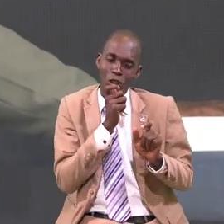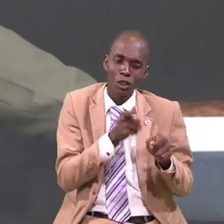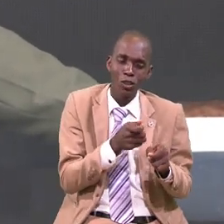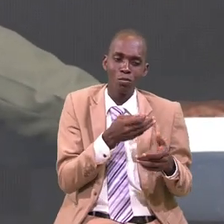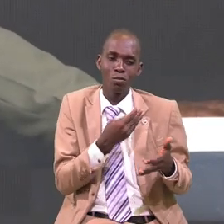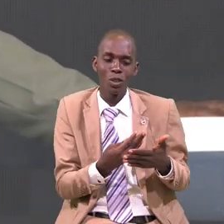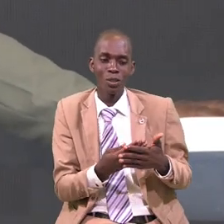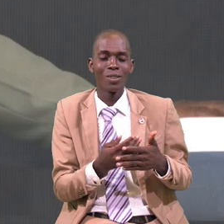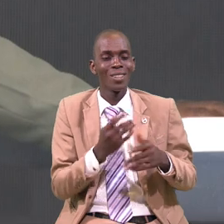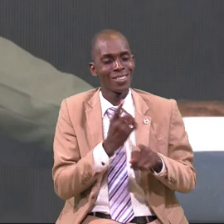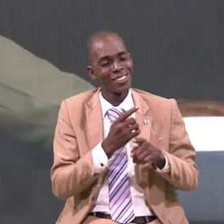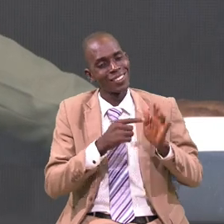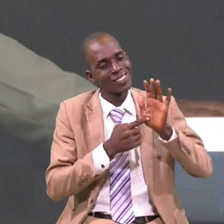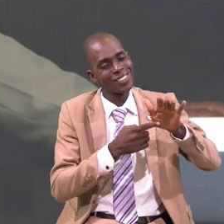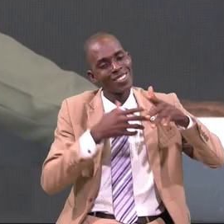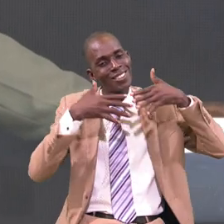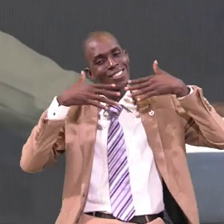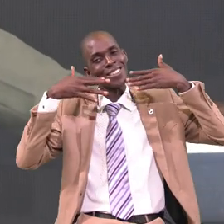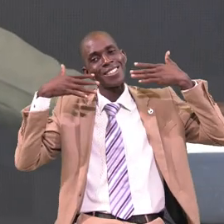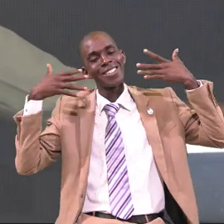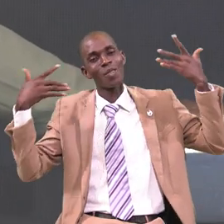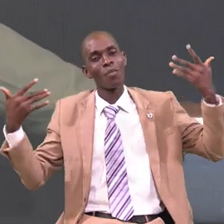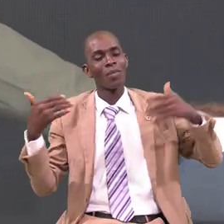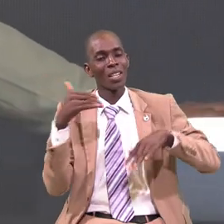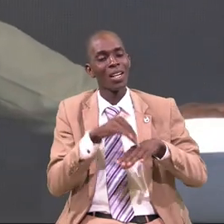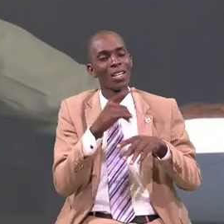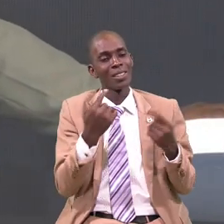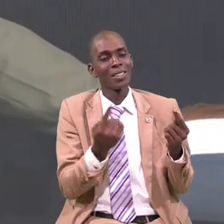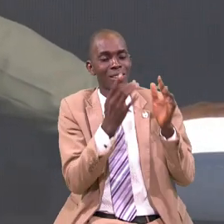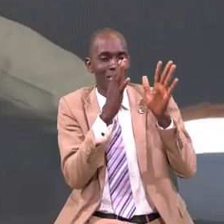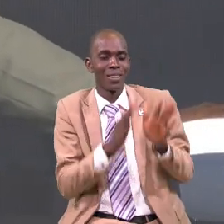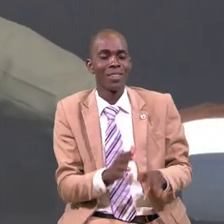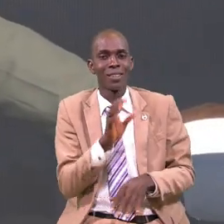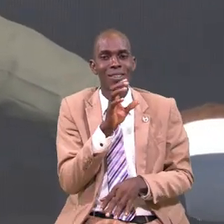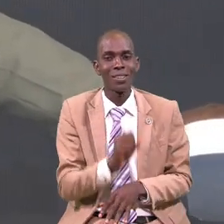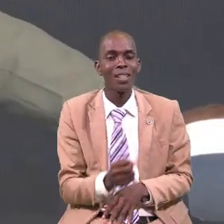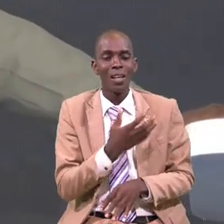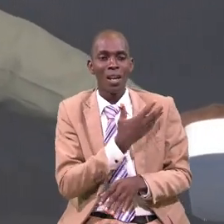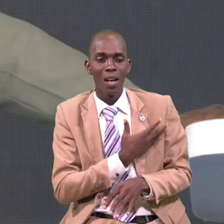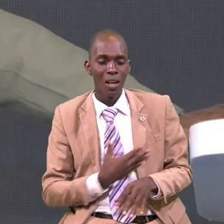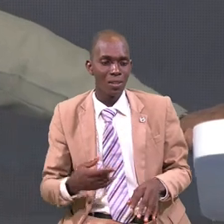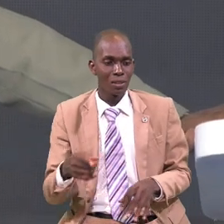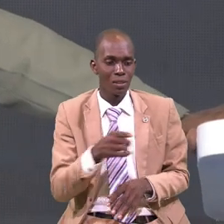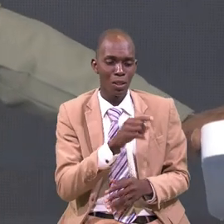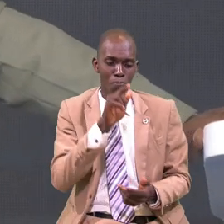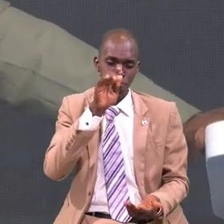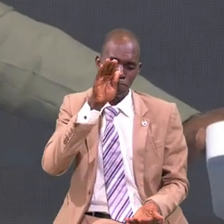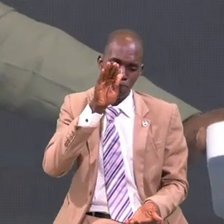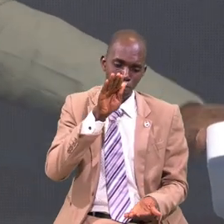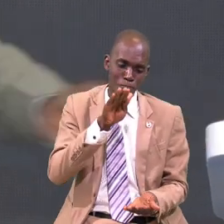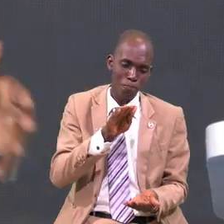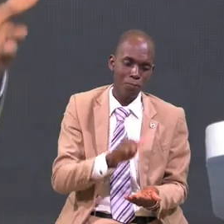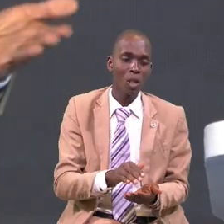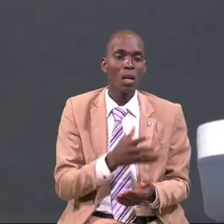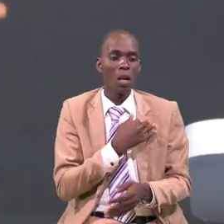they're smiling on the at the unrighteous, and they depreciate and they put down, they belittle